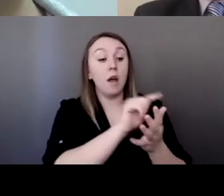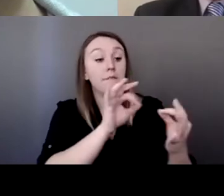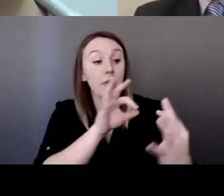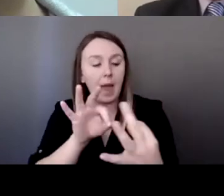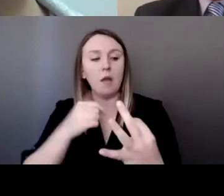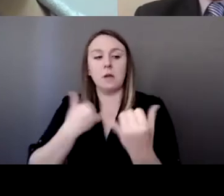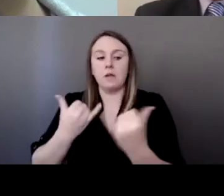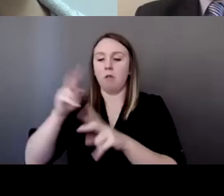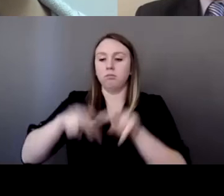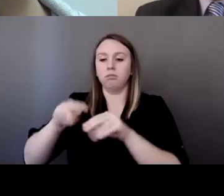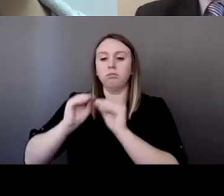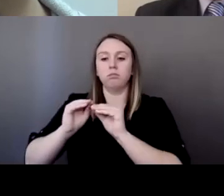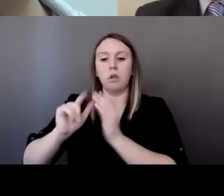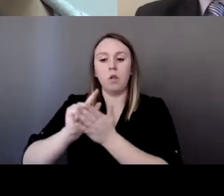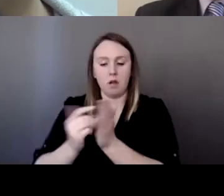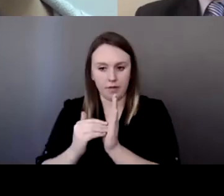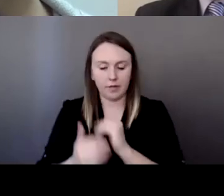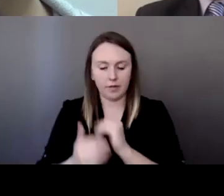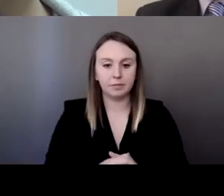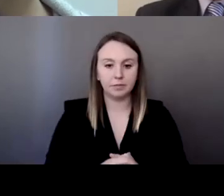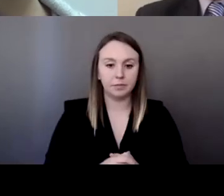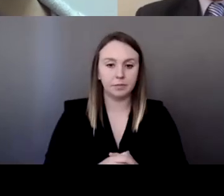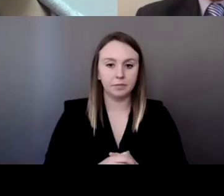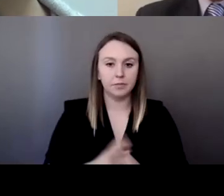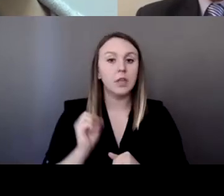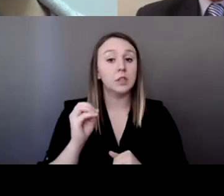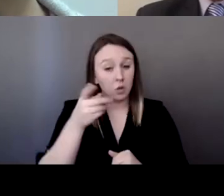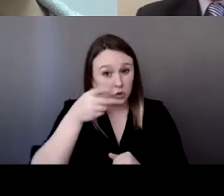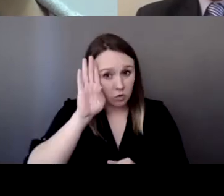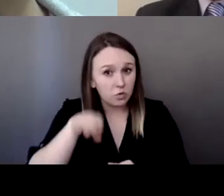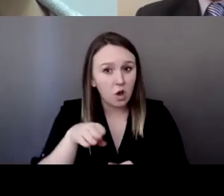In terms of, as you know, there's a lot of work to do.